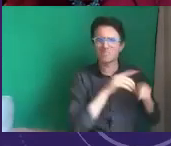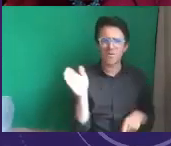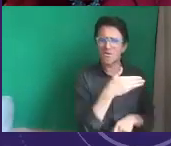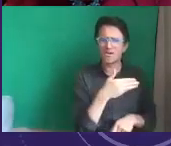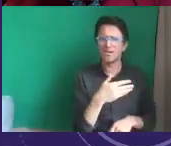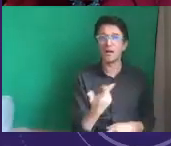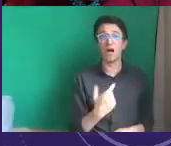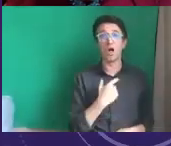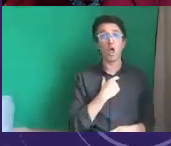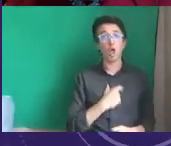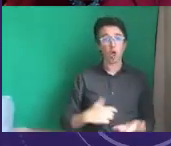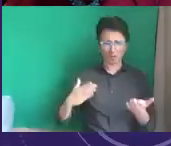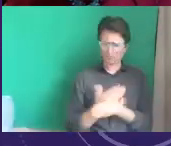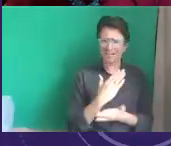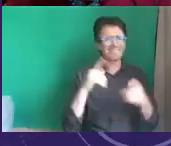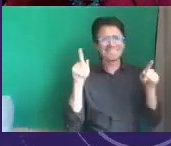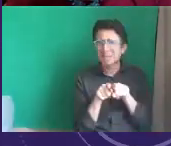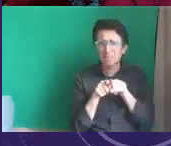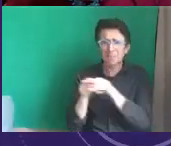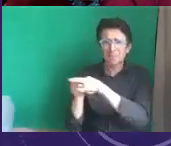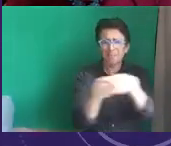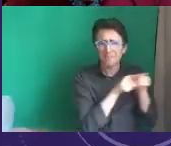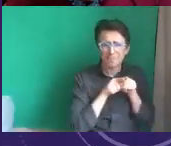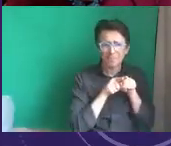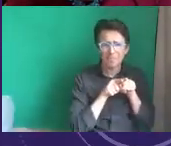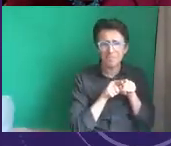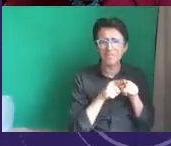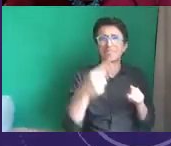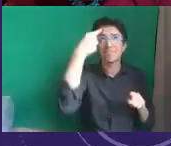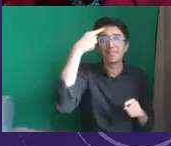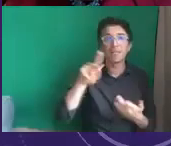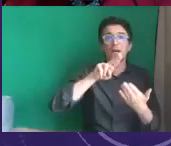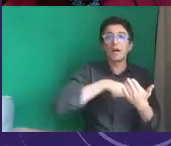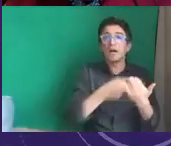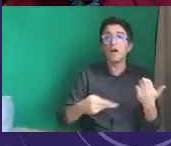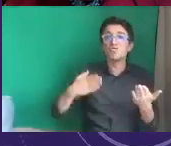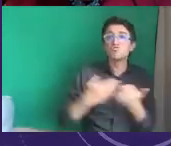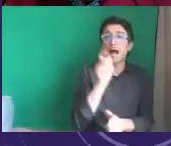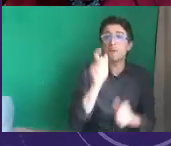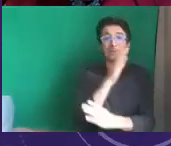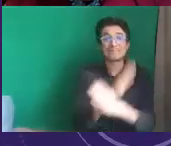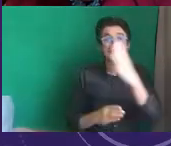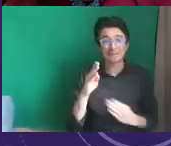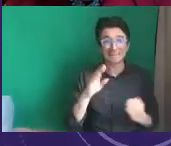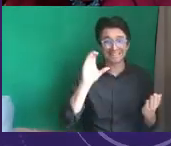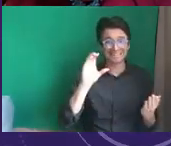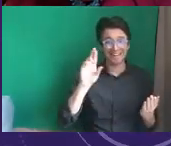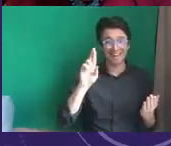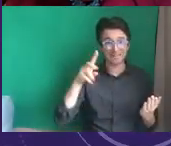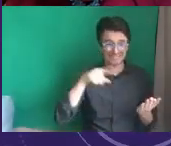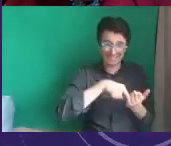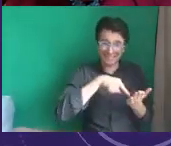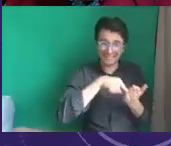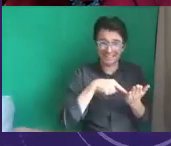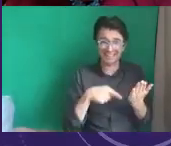Article 19 of the Universal Declaration of Human Rights. Furthermore, in the United States, is the law according